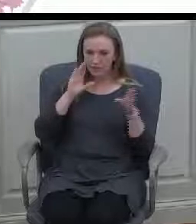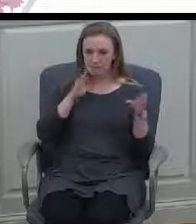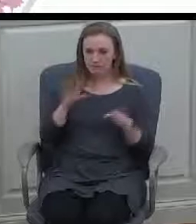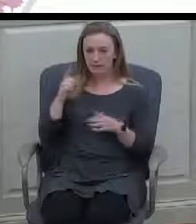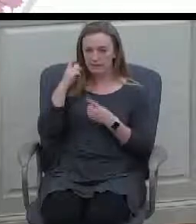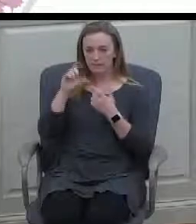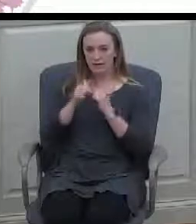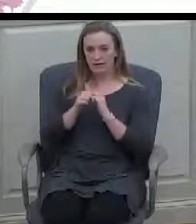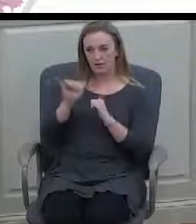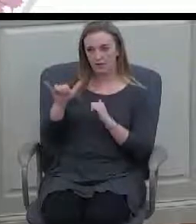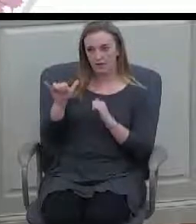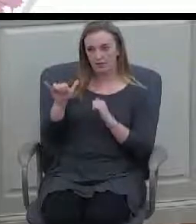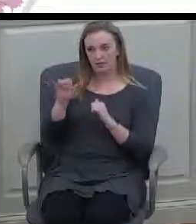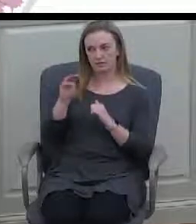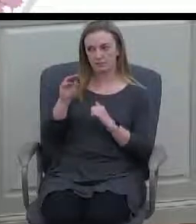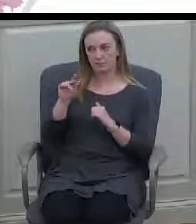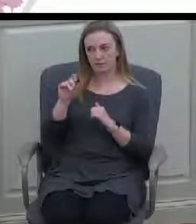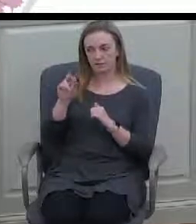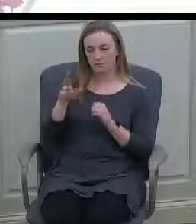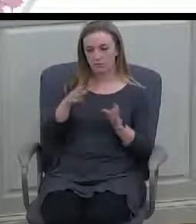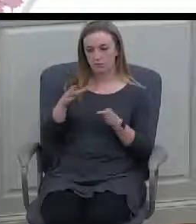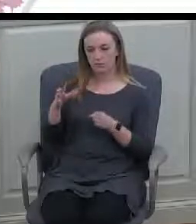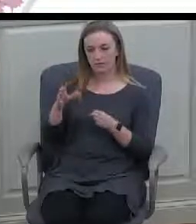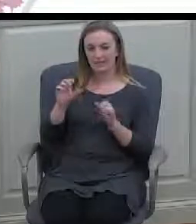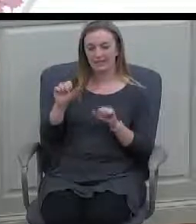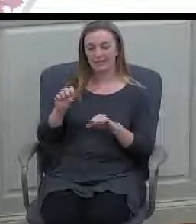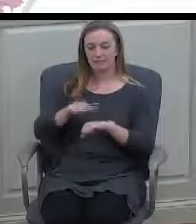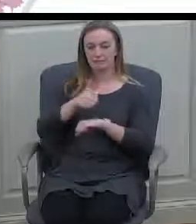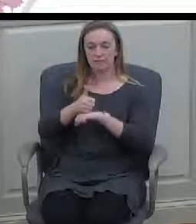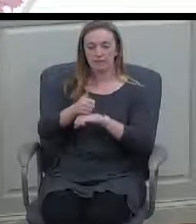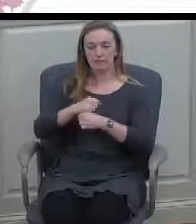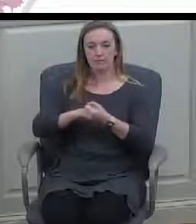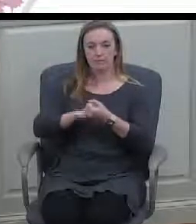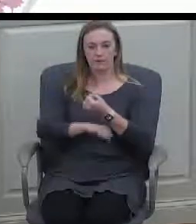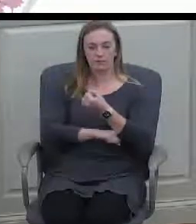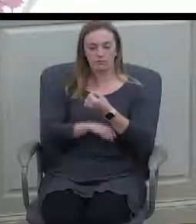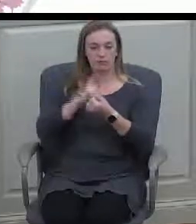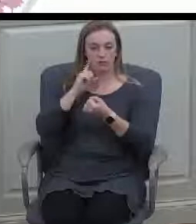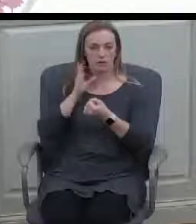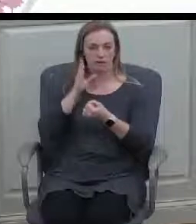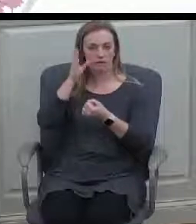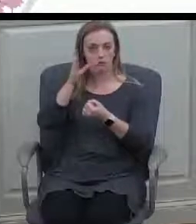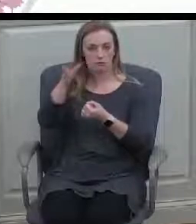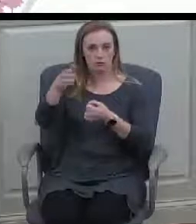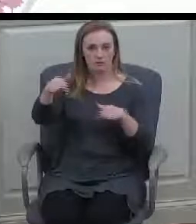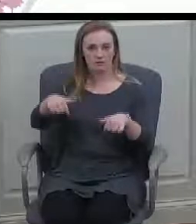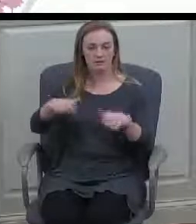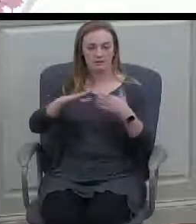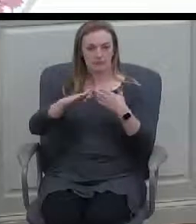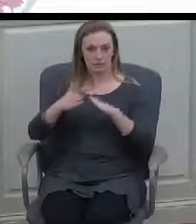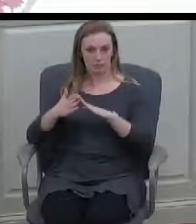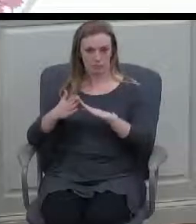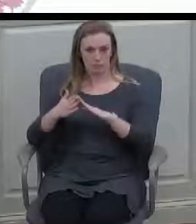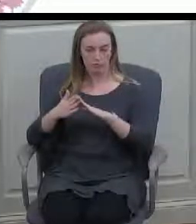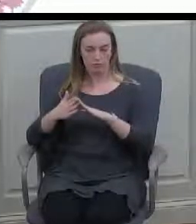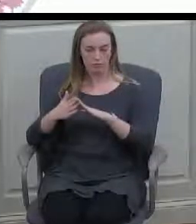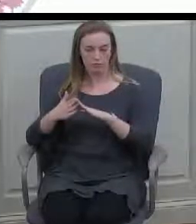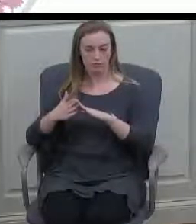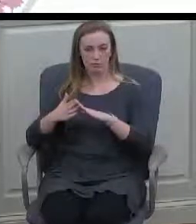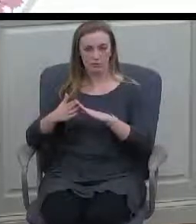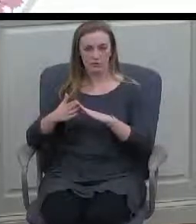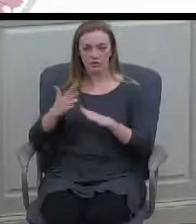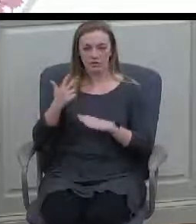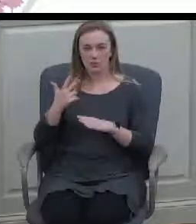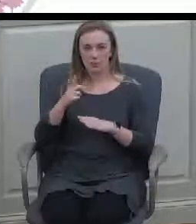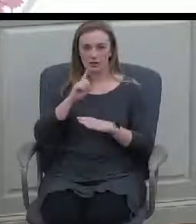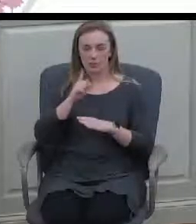master plan can lay the framework for the future of this town. And 3 real